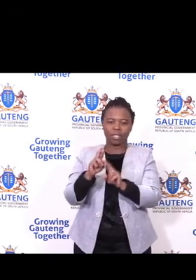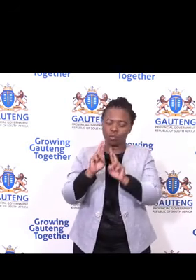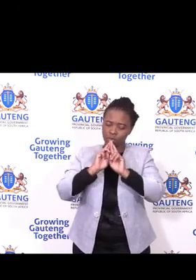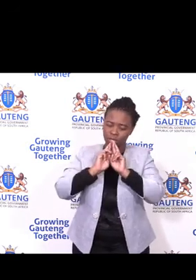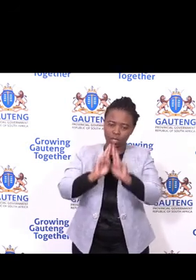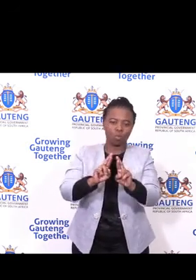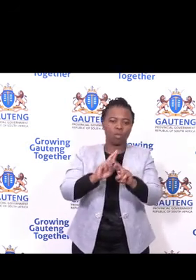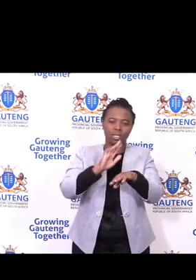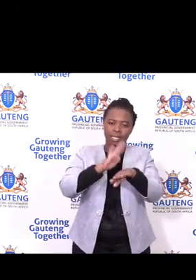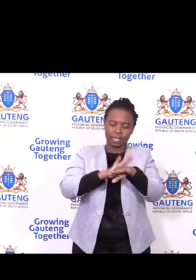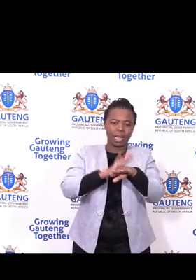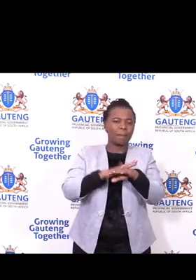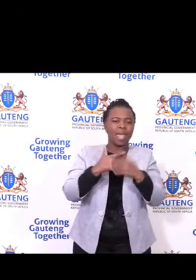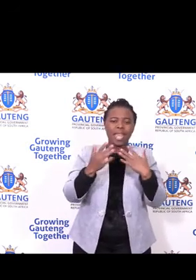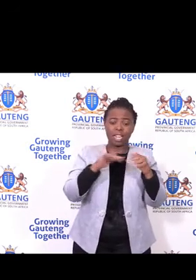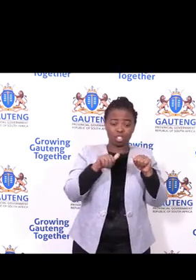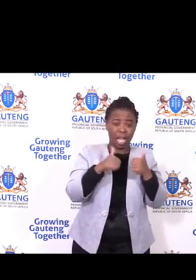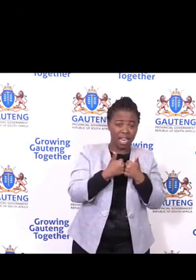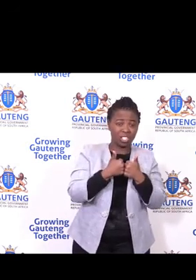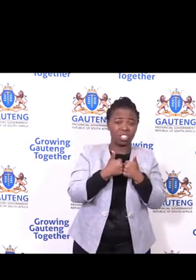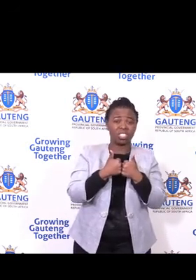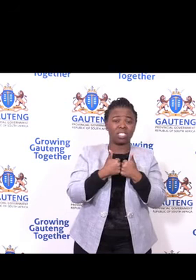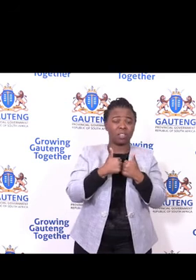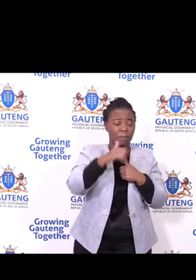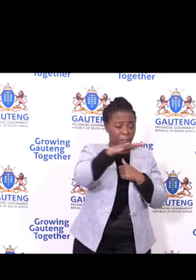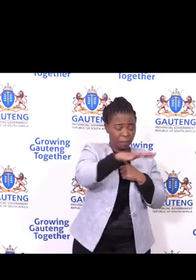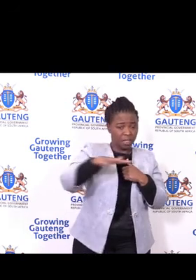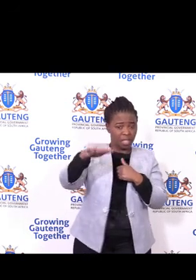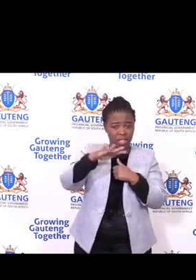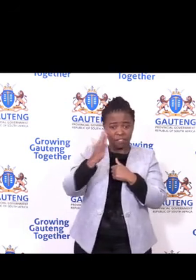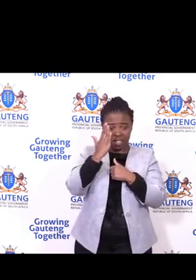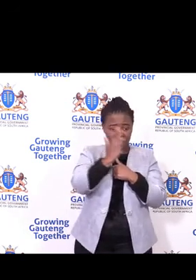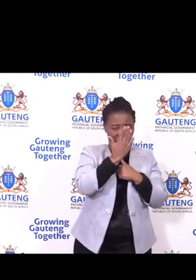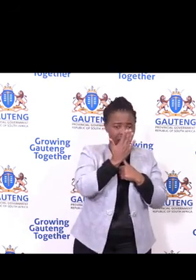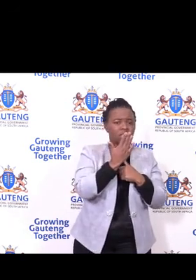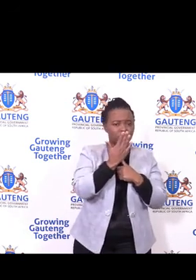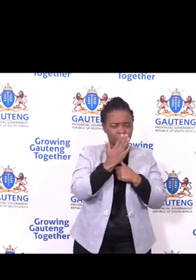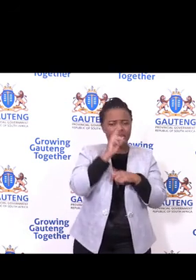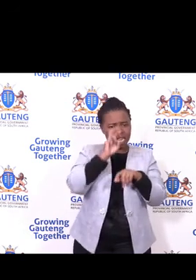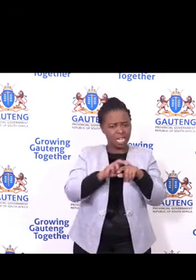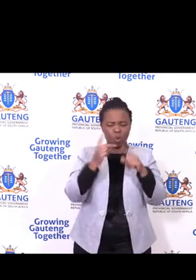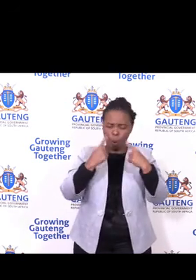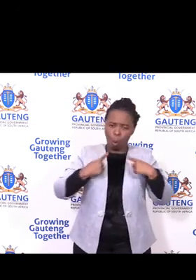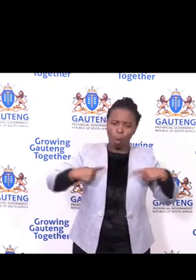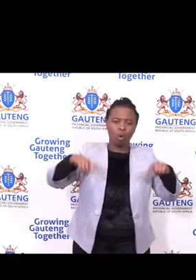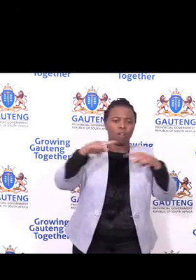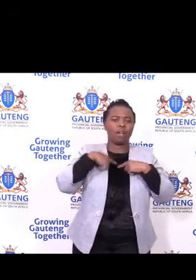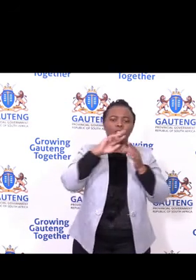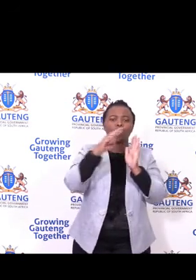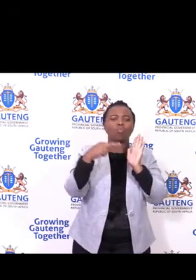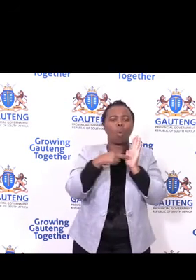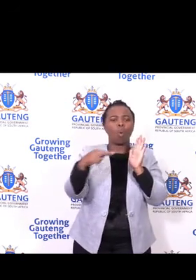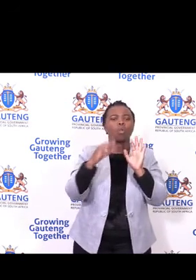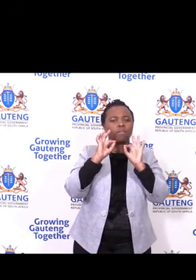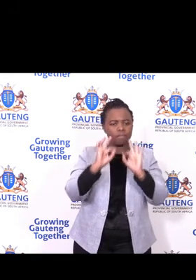real time to all the challenges that are faced by our facilities. And this just requires all of us to play a role. As private citizens,